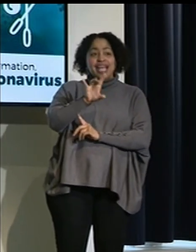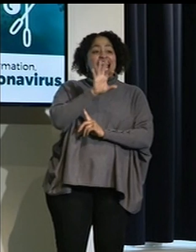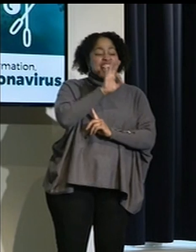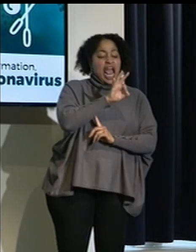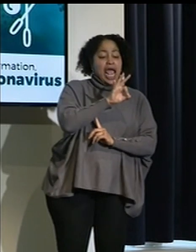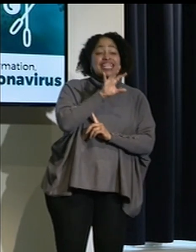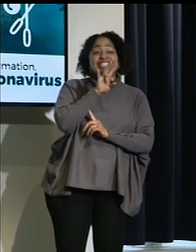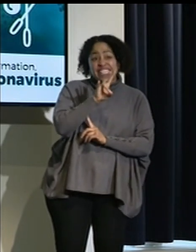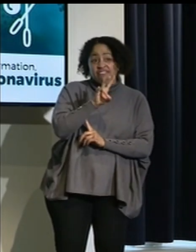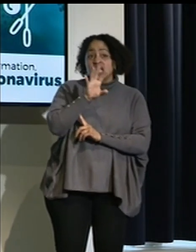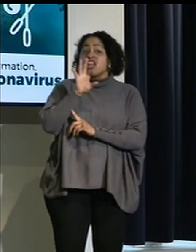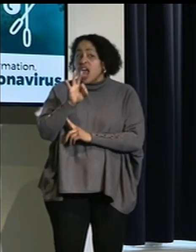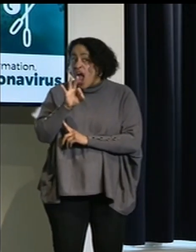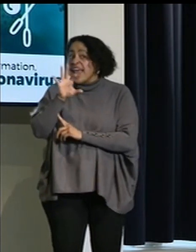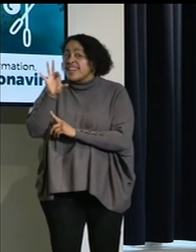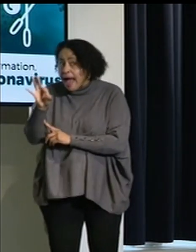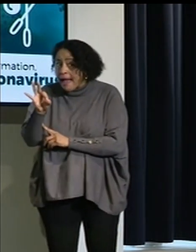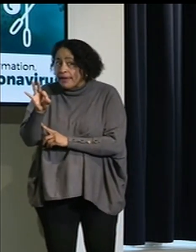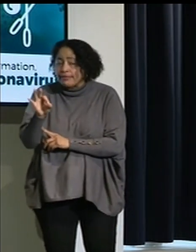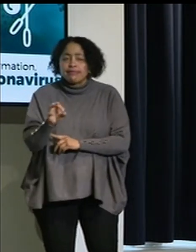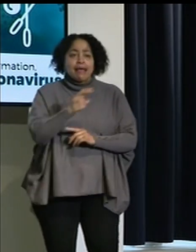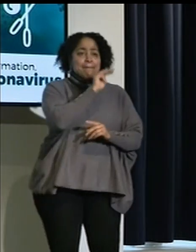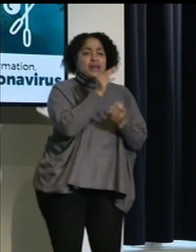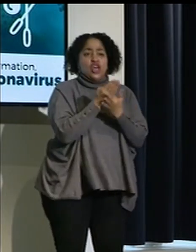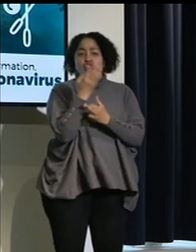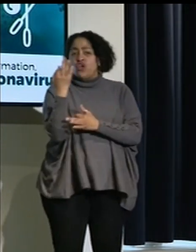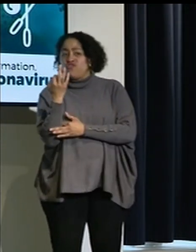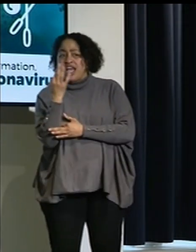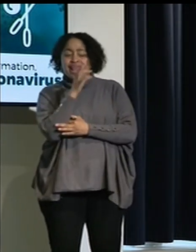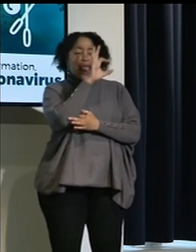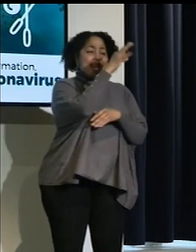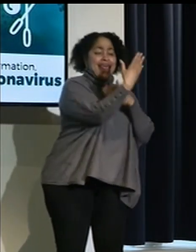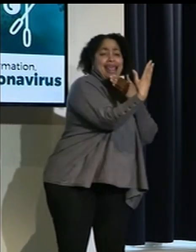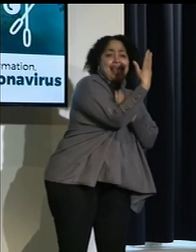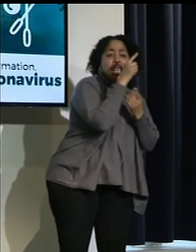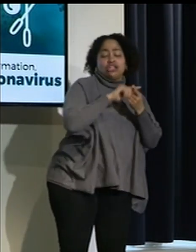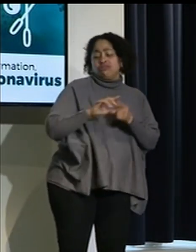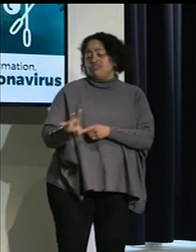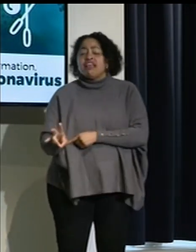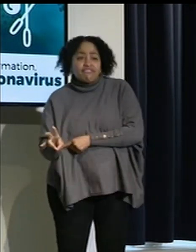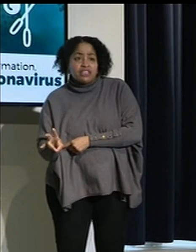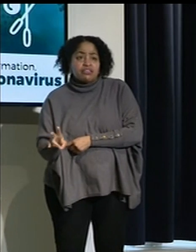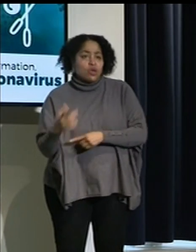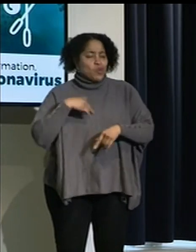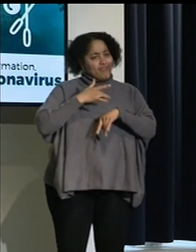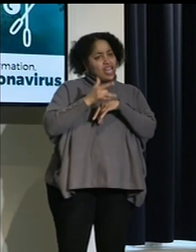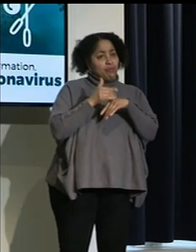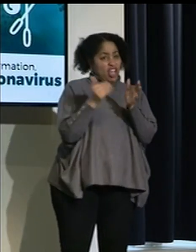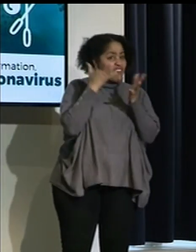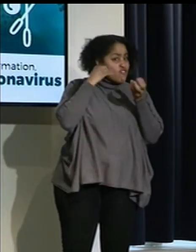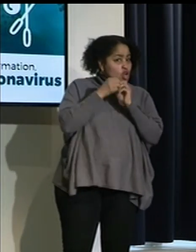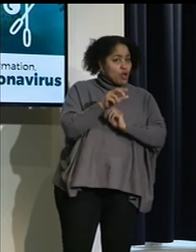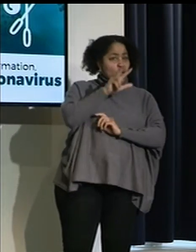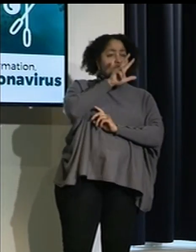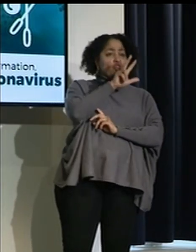313-388-9799. Monday through Friday, 9 a.m. to 7 p.m. we are available. Again,